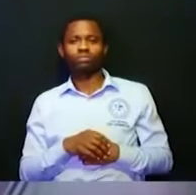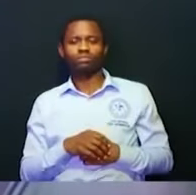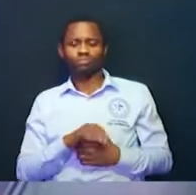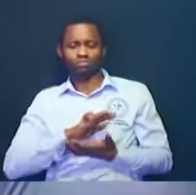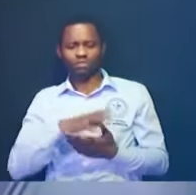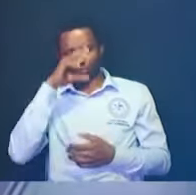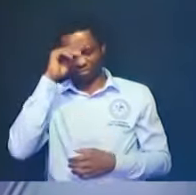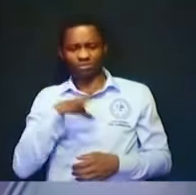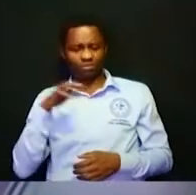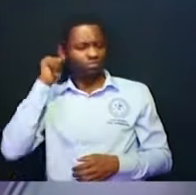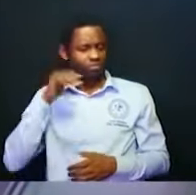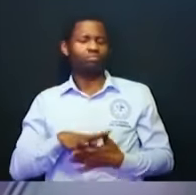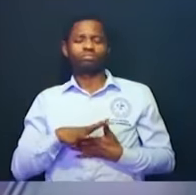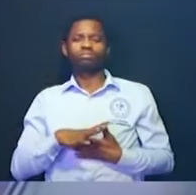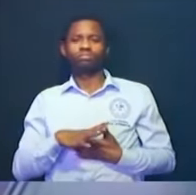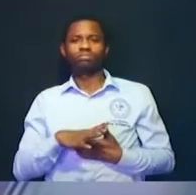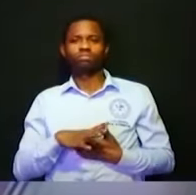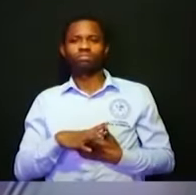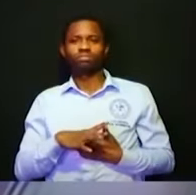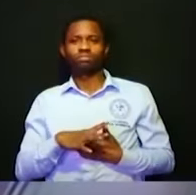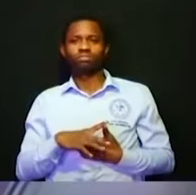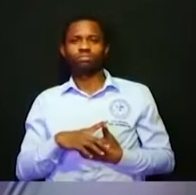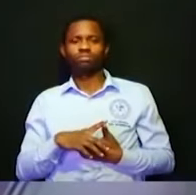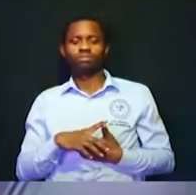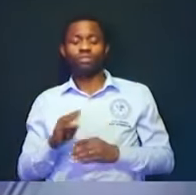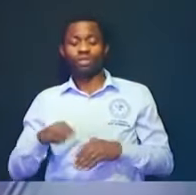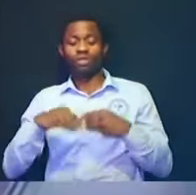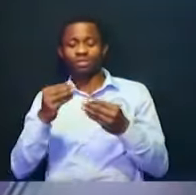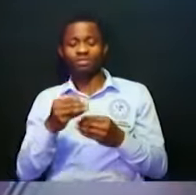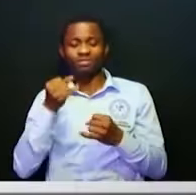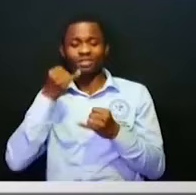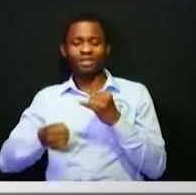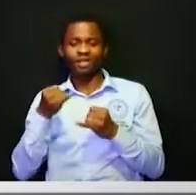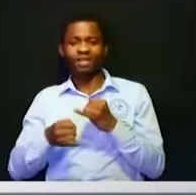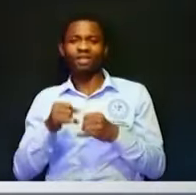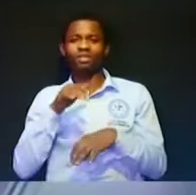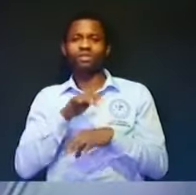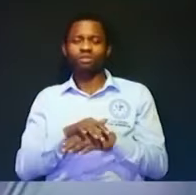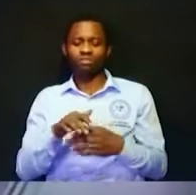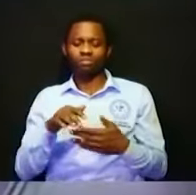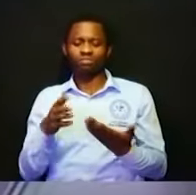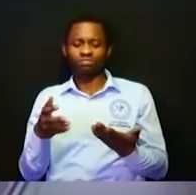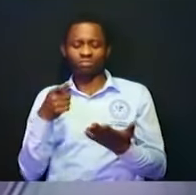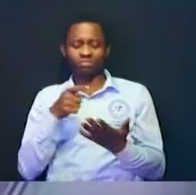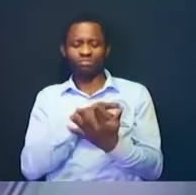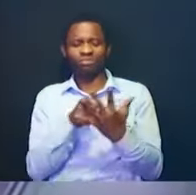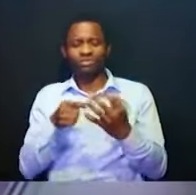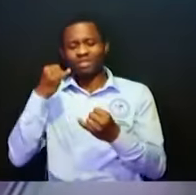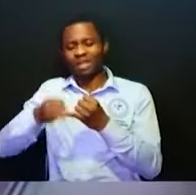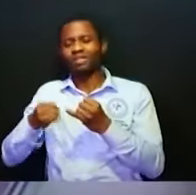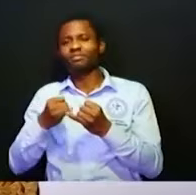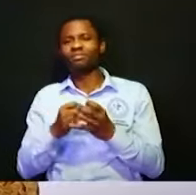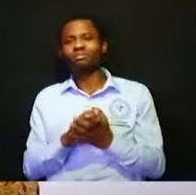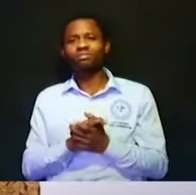be gentle. Now you be a ohwe wada Jesus. I'll give you the last one on my cards. Make di twato no ade